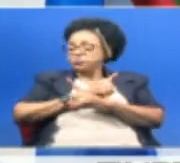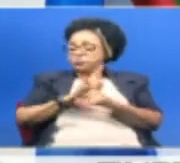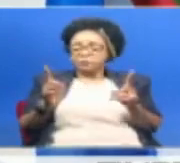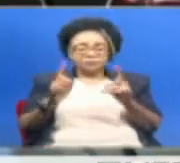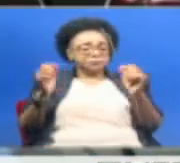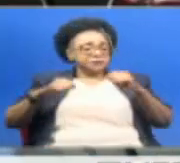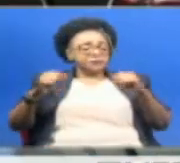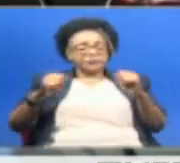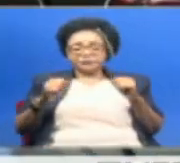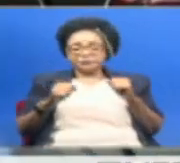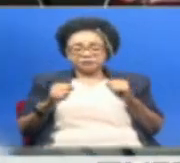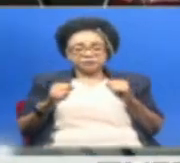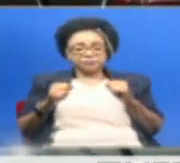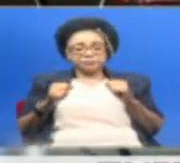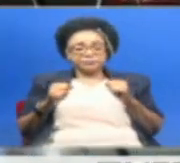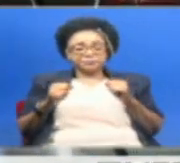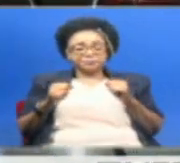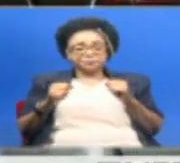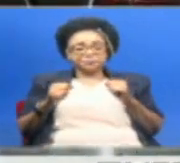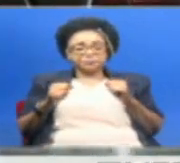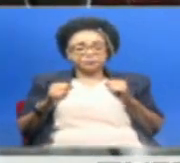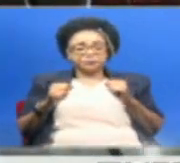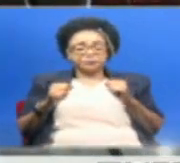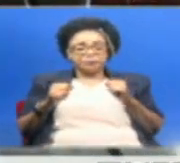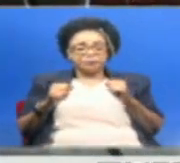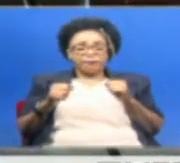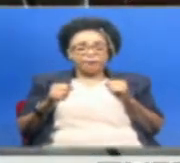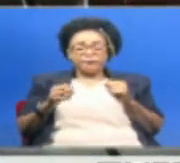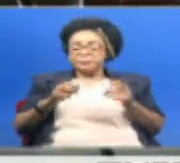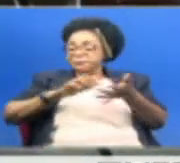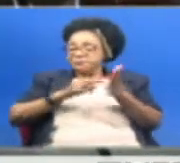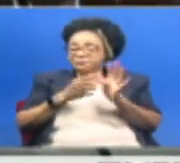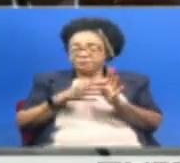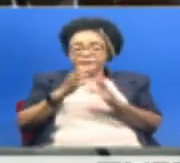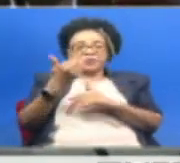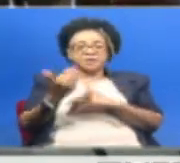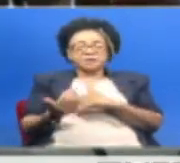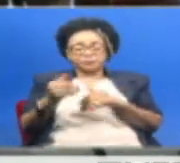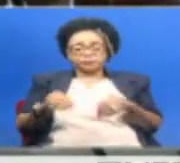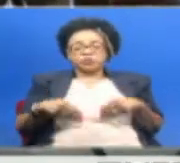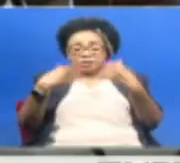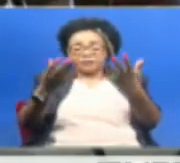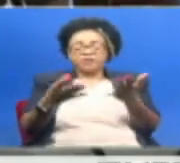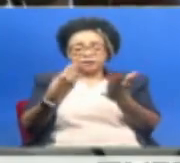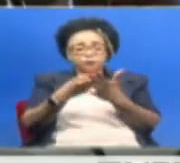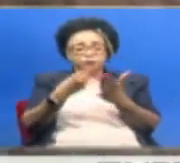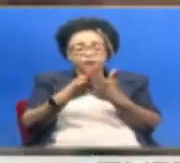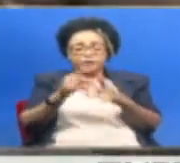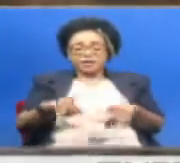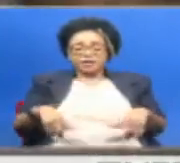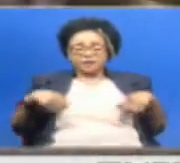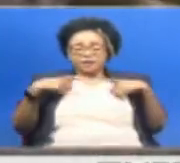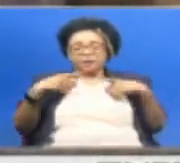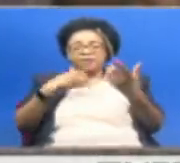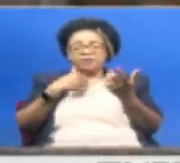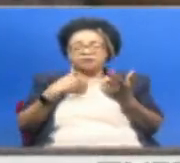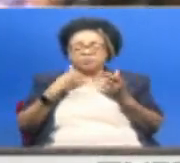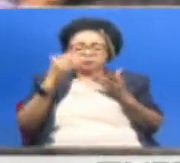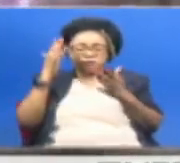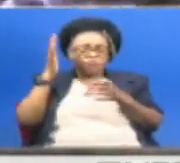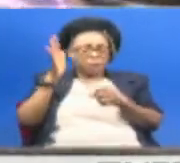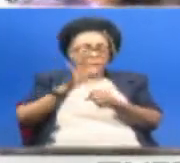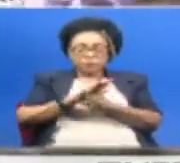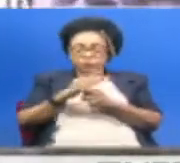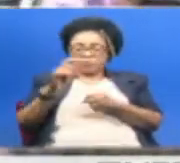agreed. A spike in fuel prices and the unforgiving cost of living is taking a toll on Kenyans, with